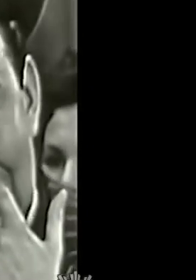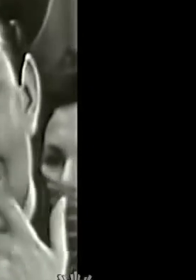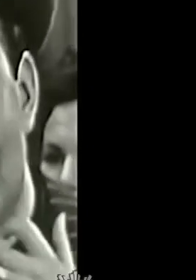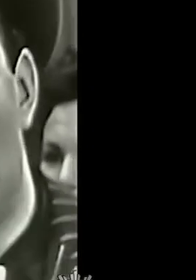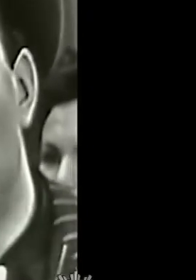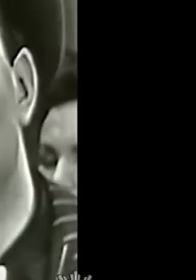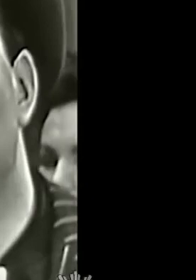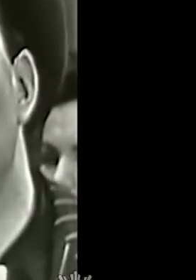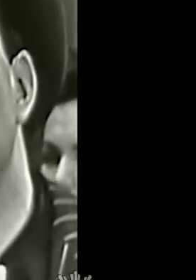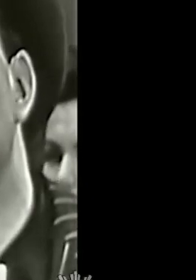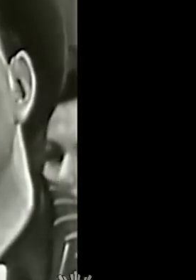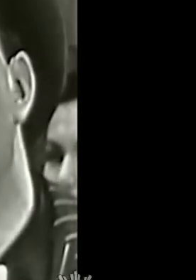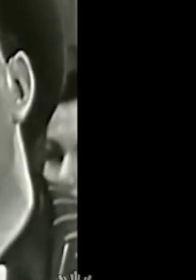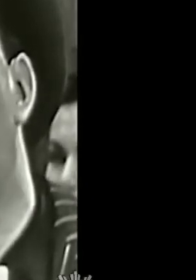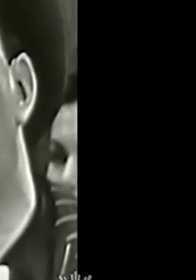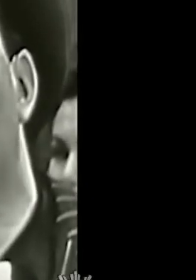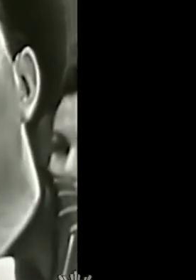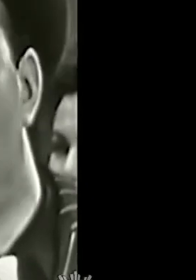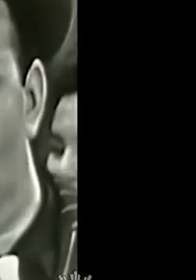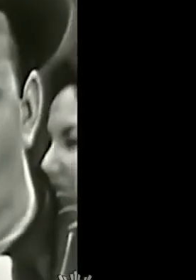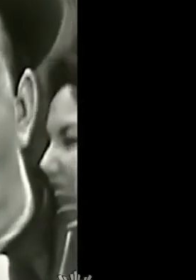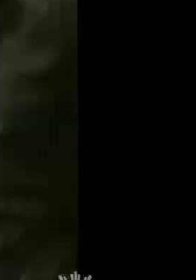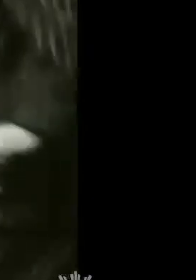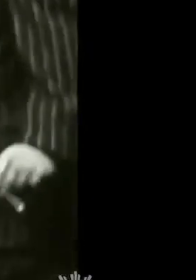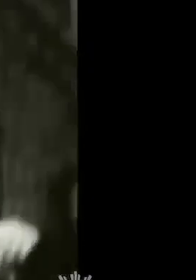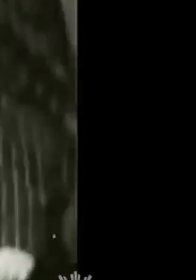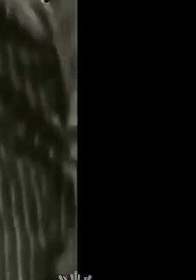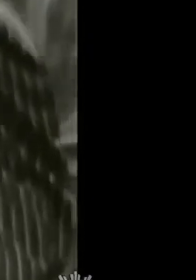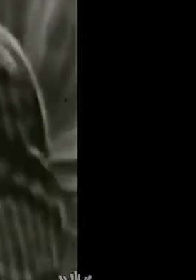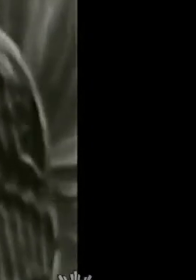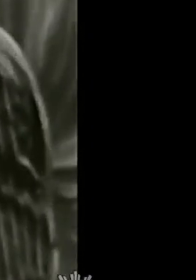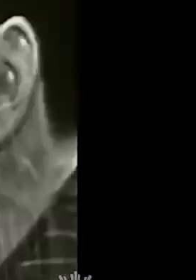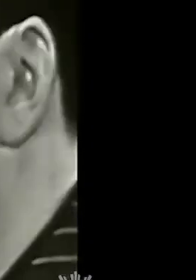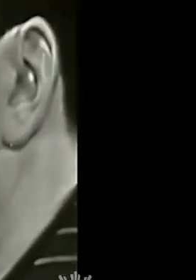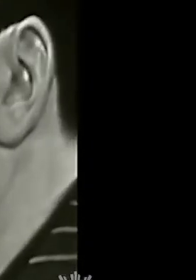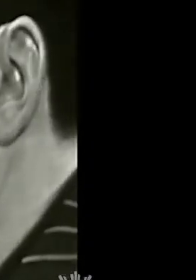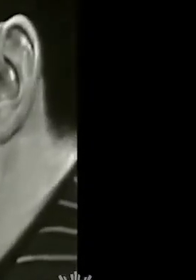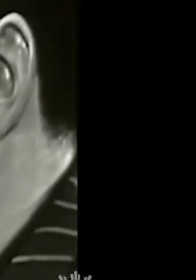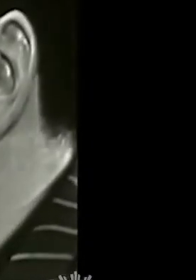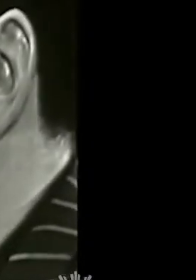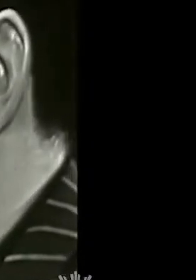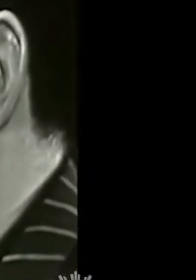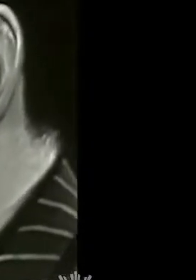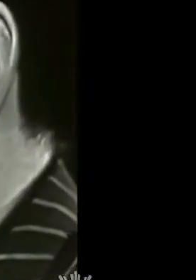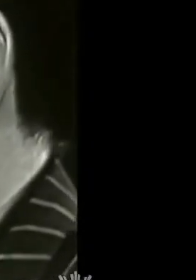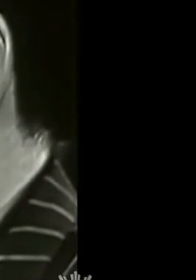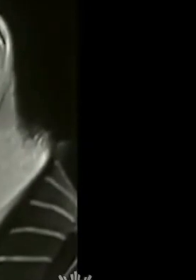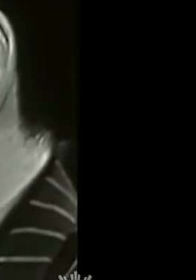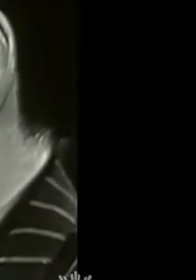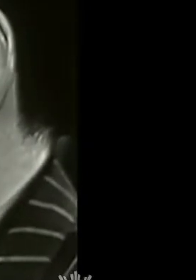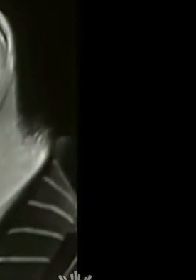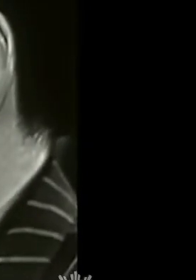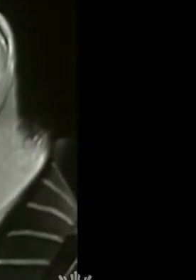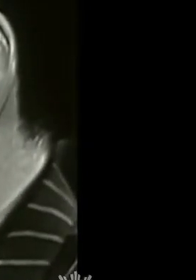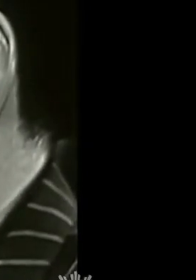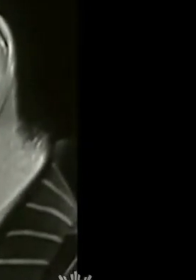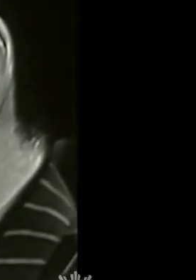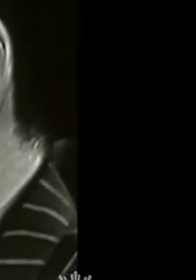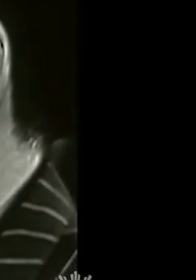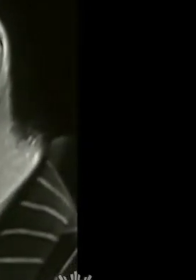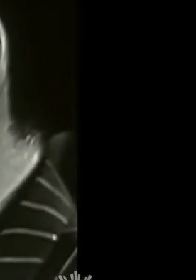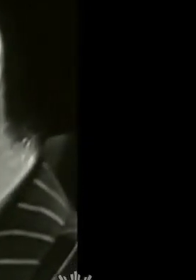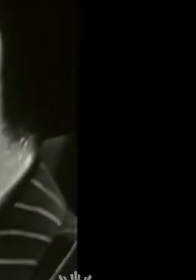I understand that Hughes is a reporter. Look, boy, we don't like reporters.